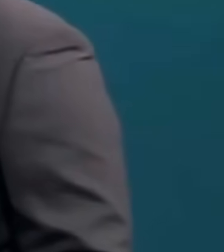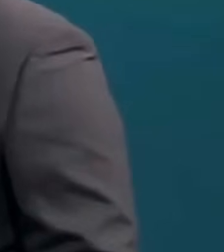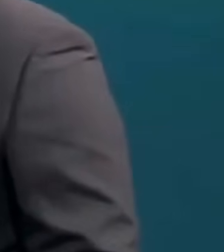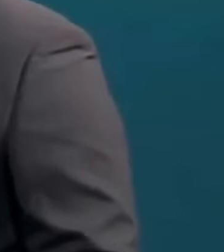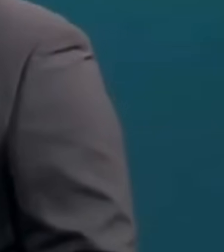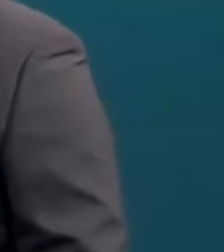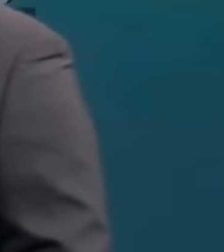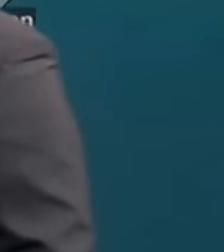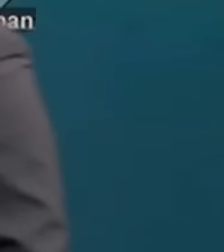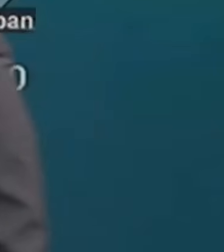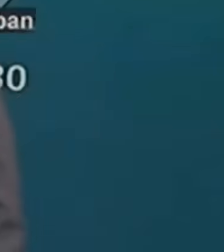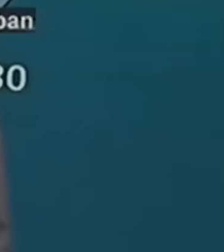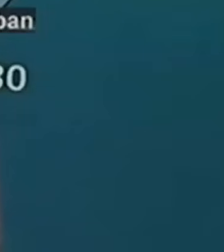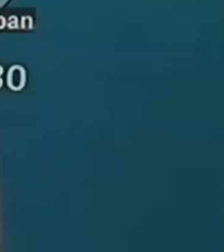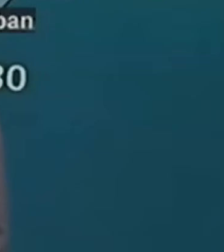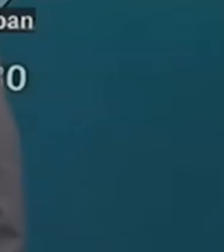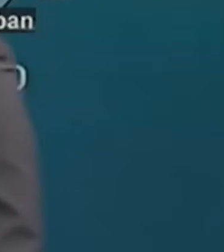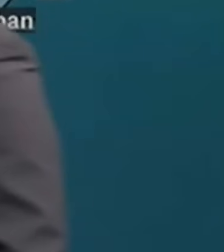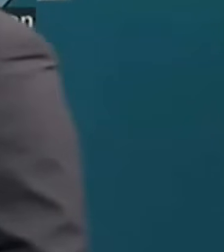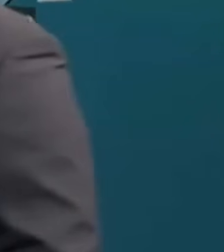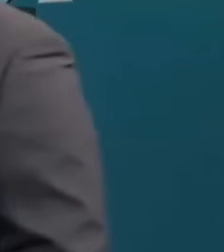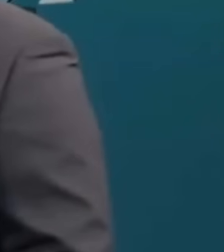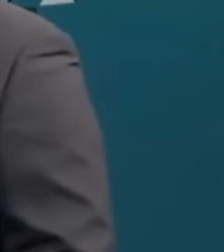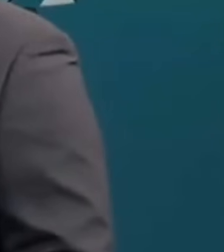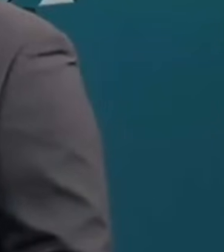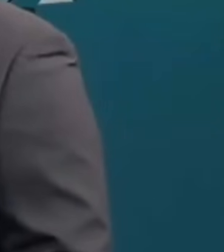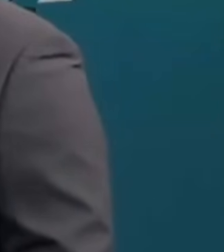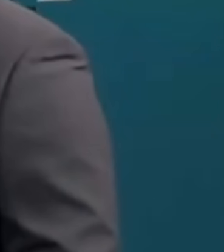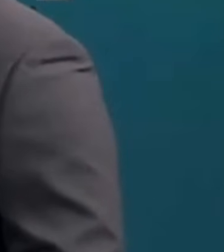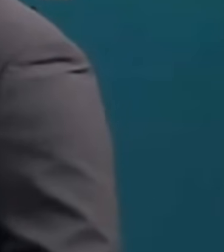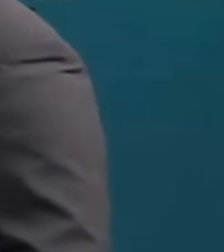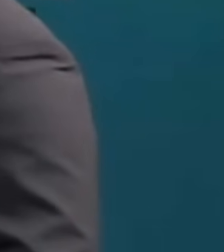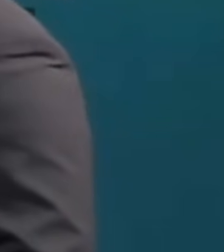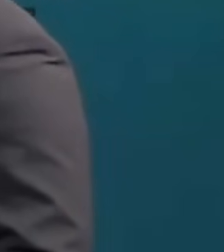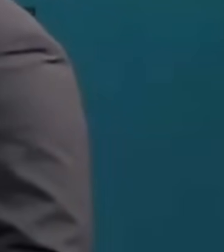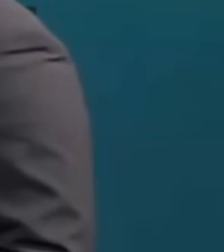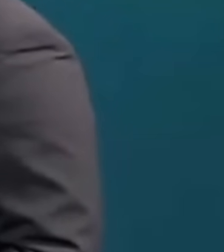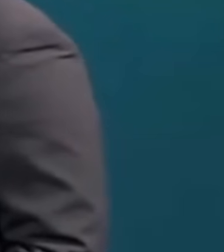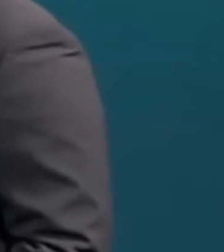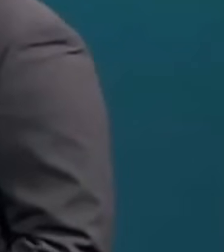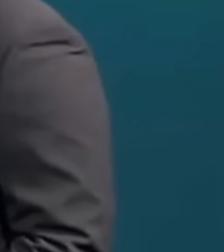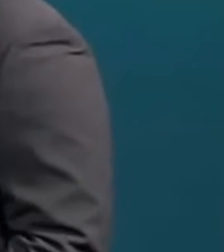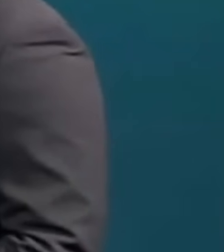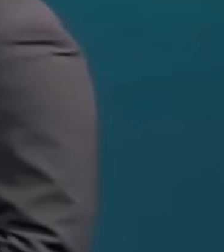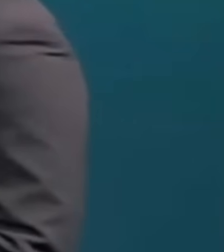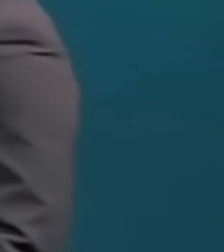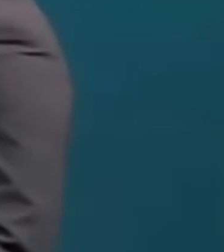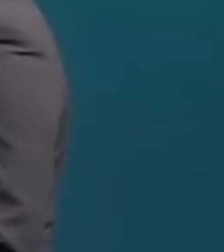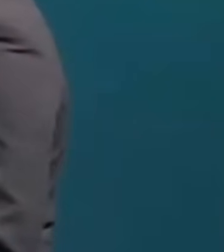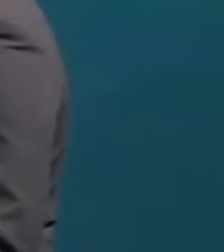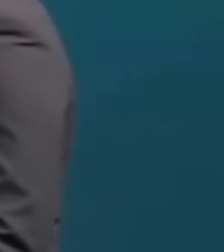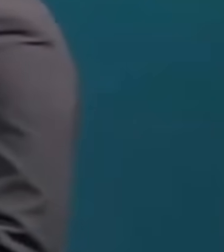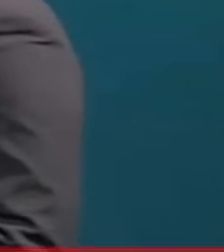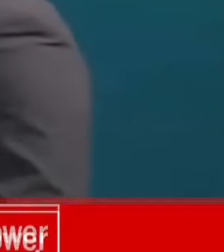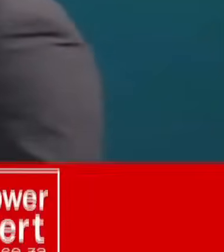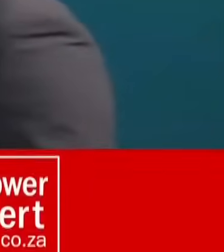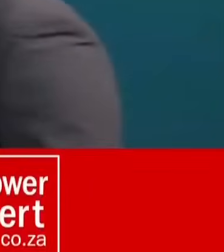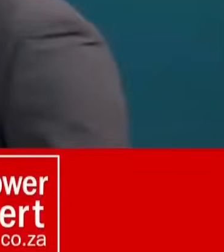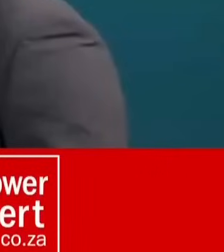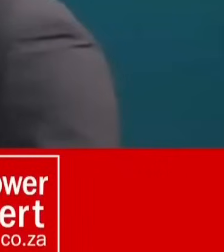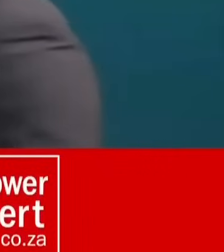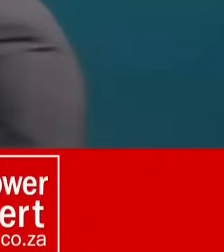e tla ra khulwa mbo botala kena ka harona ha e tla ba ka fela maro ka pa bophirima ho tla jalo ka haro ka pa boshabela ho sontso bana la fela hore ha o platse